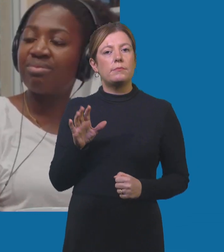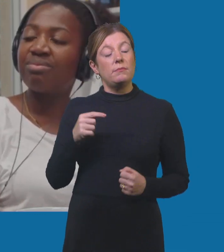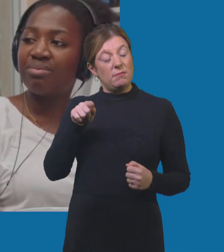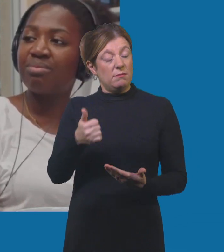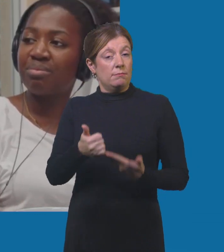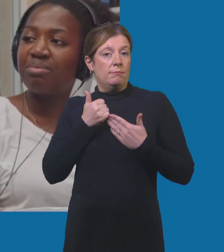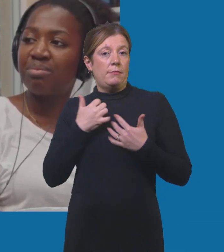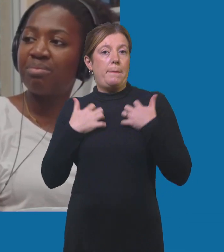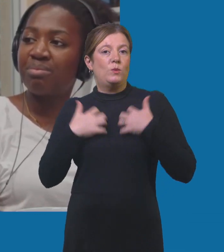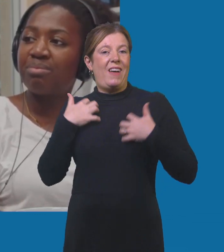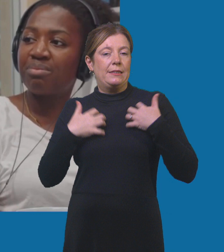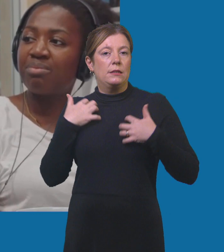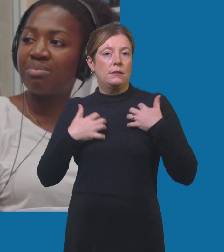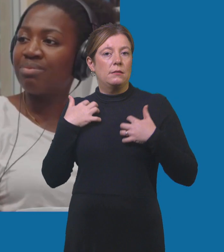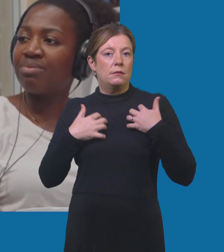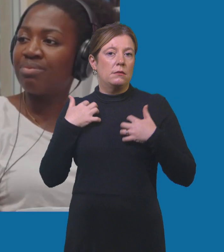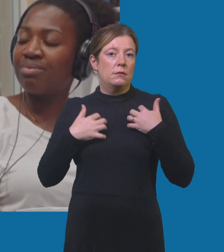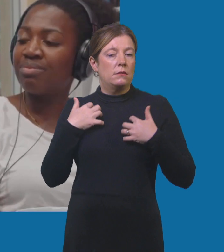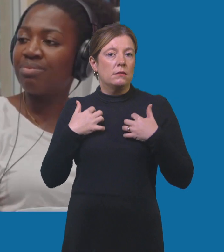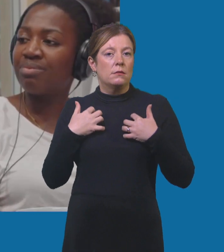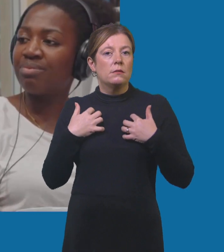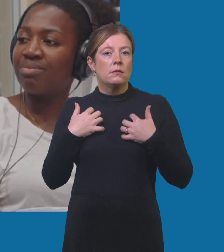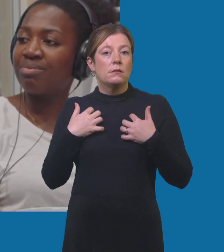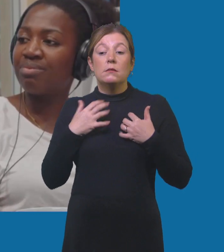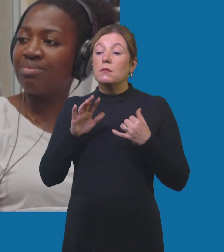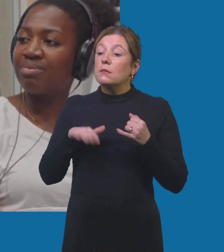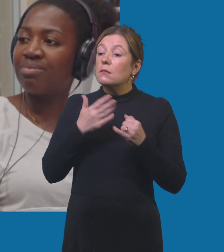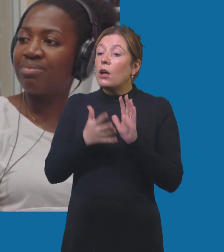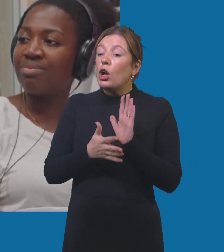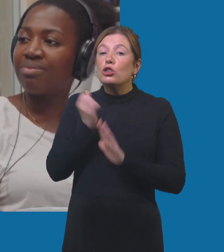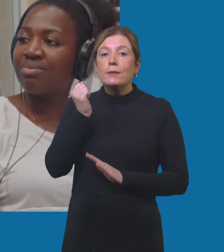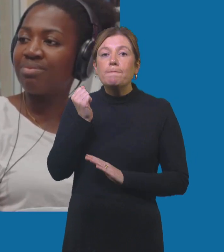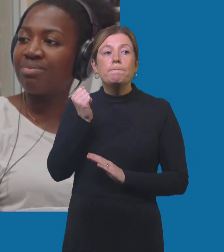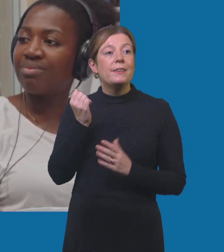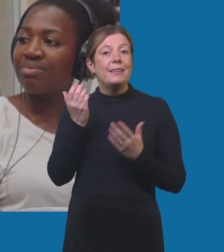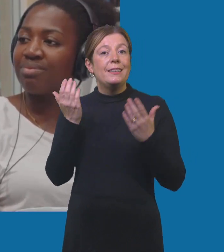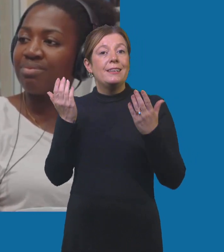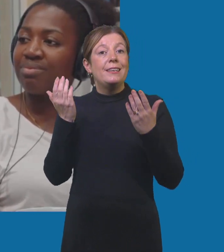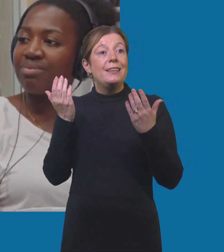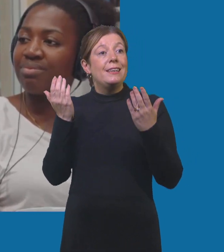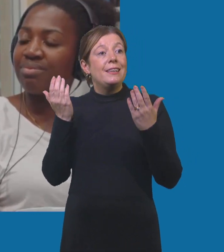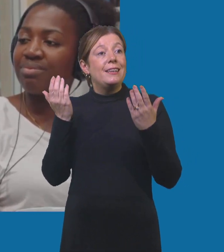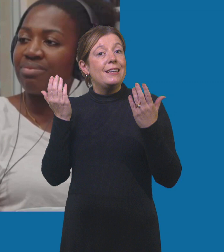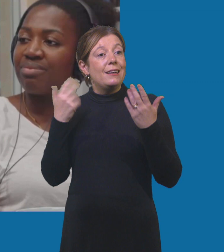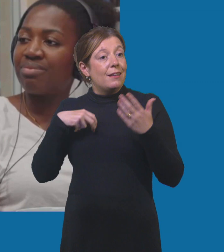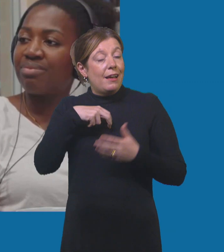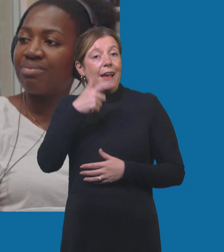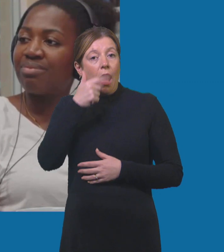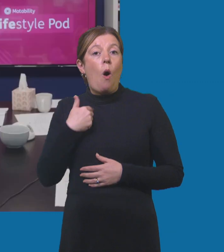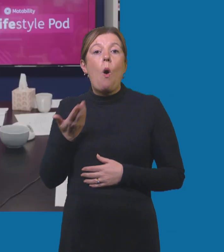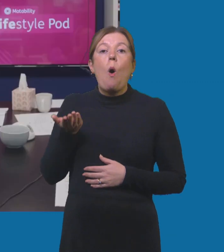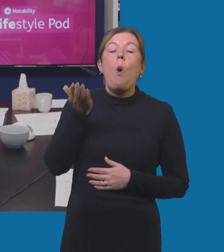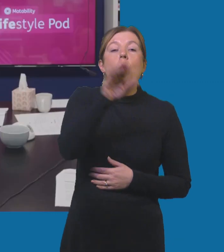motivation right from the very beginning. But when I achieved that, I went home that evening and